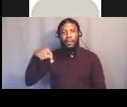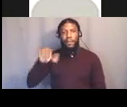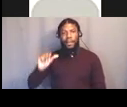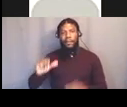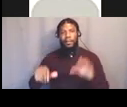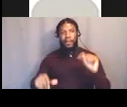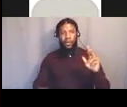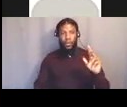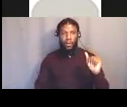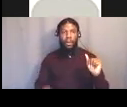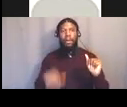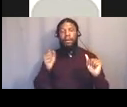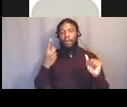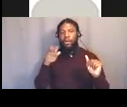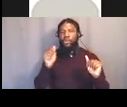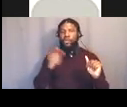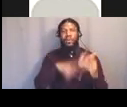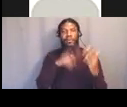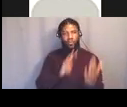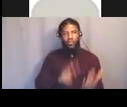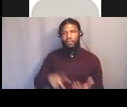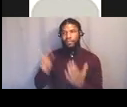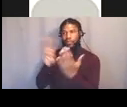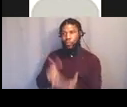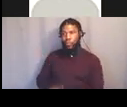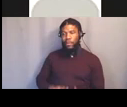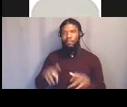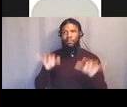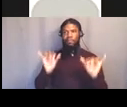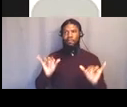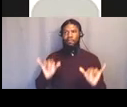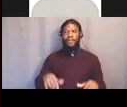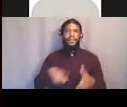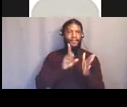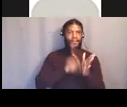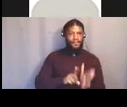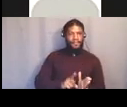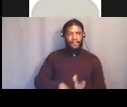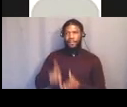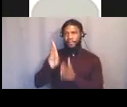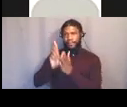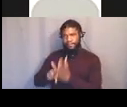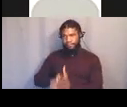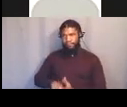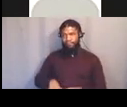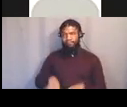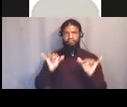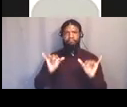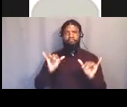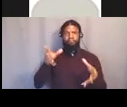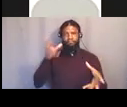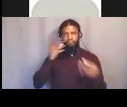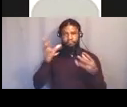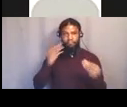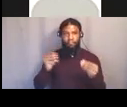something where you can read the legislation and really sort of dig into it. But if you also want some quick guides, I would